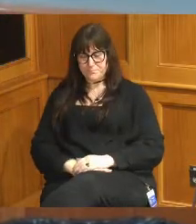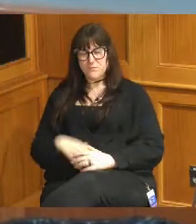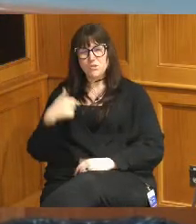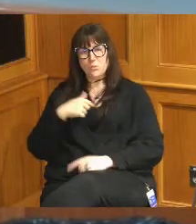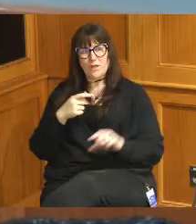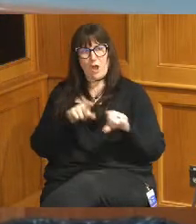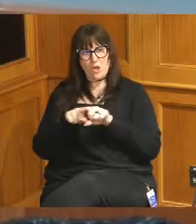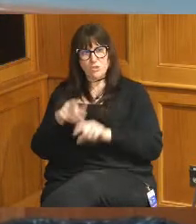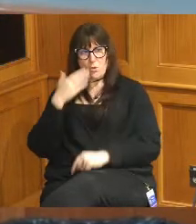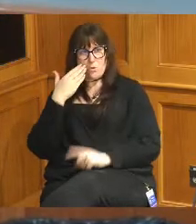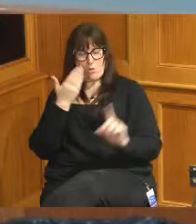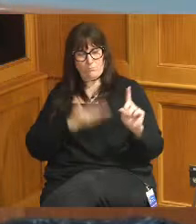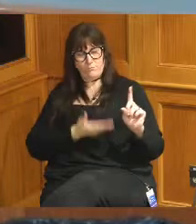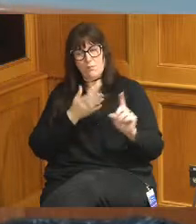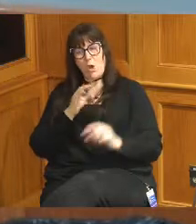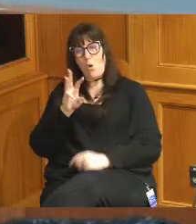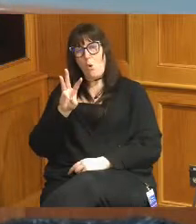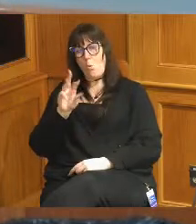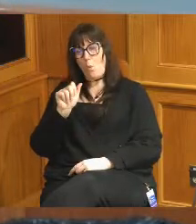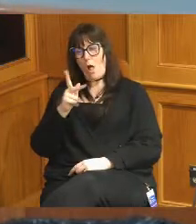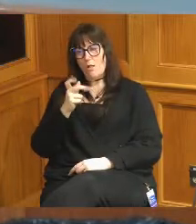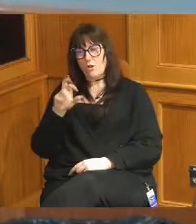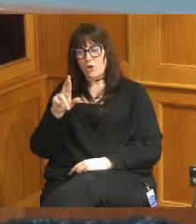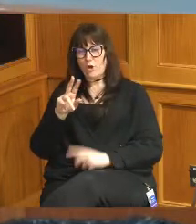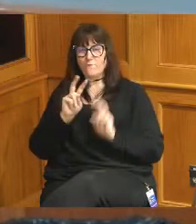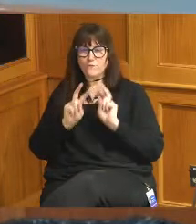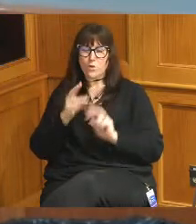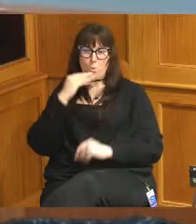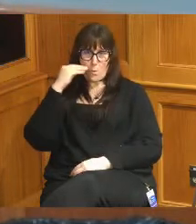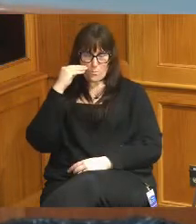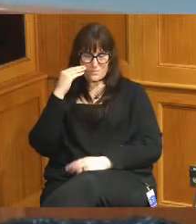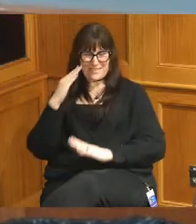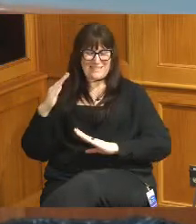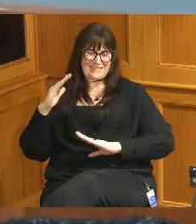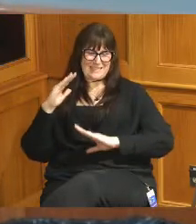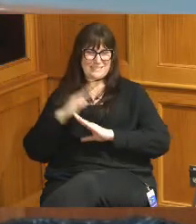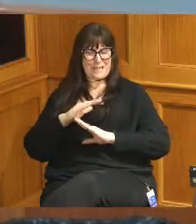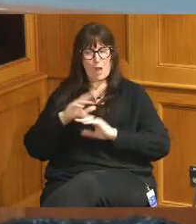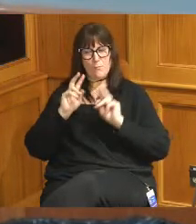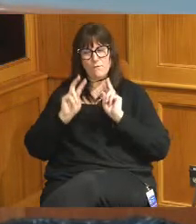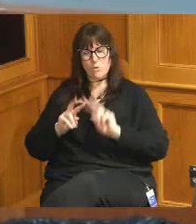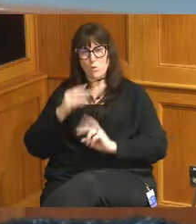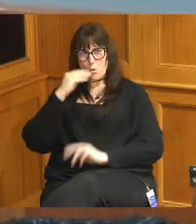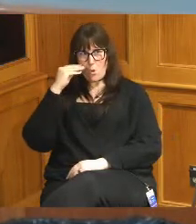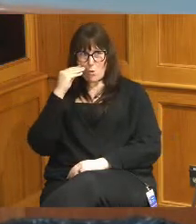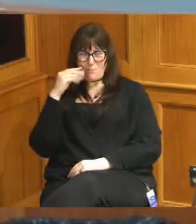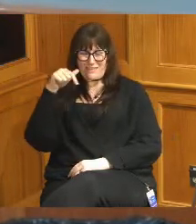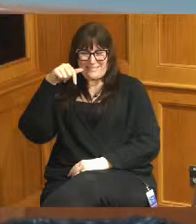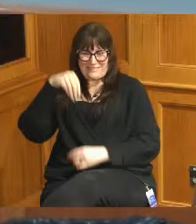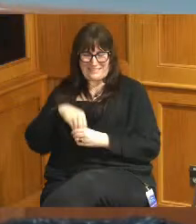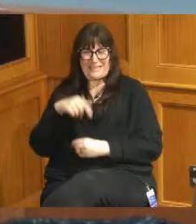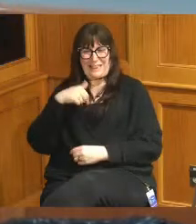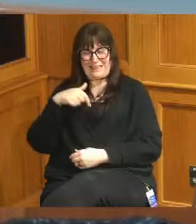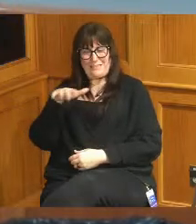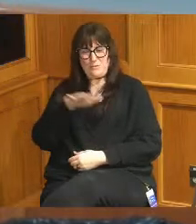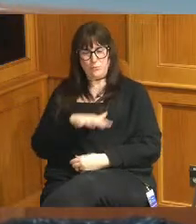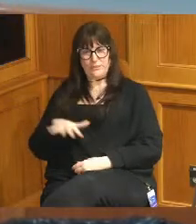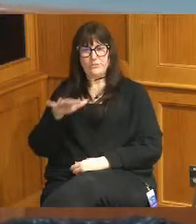him from Walker Funeral Home, one of the top funeral homes in this